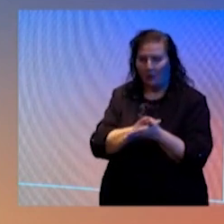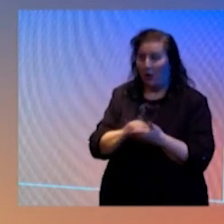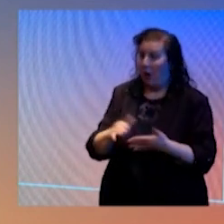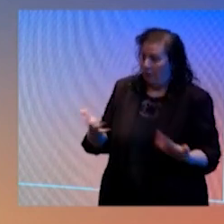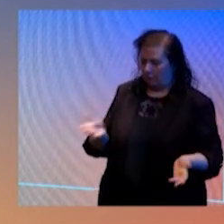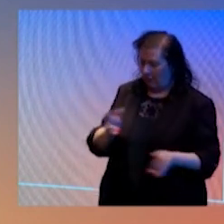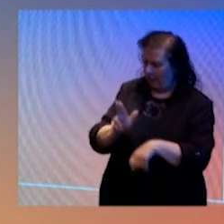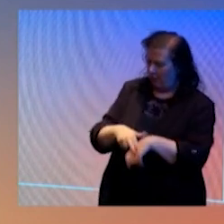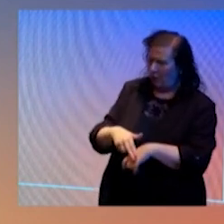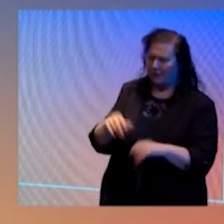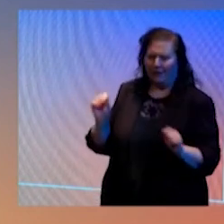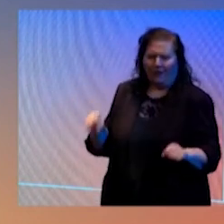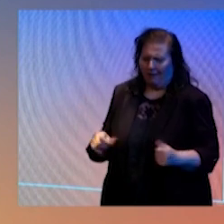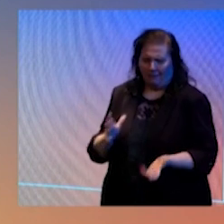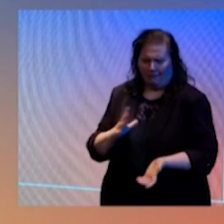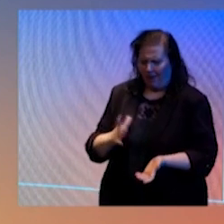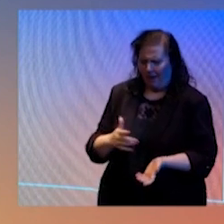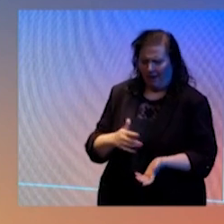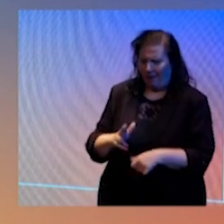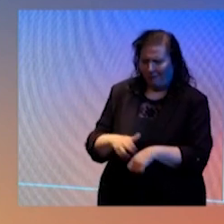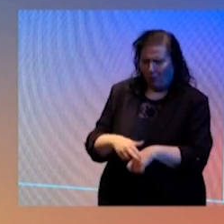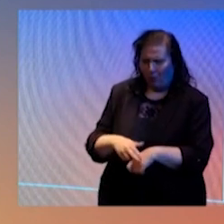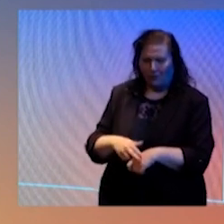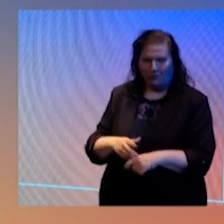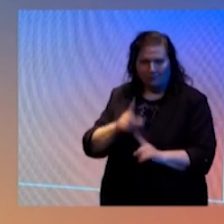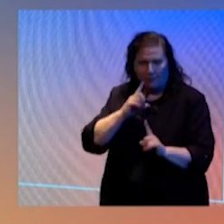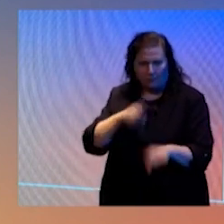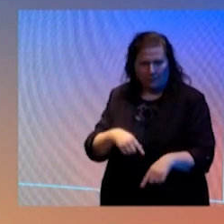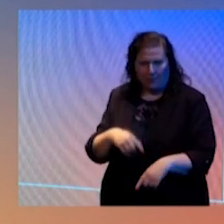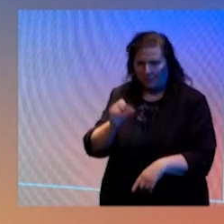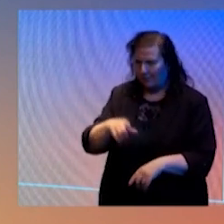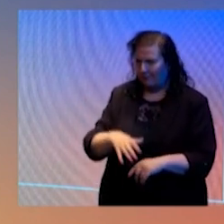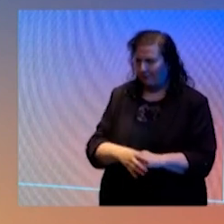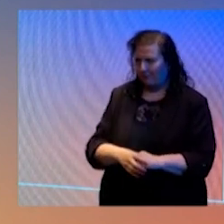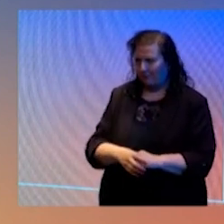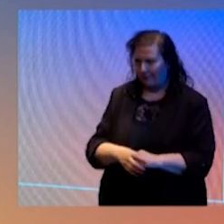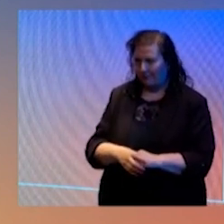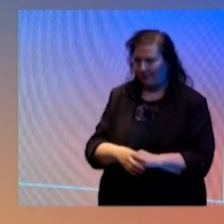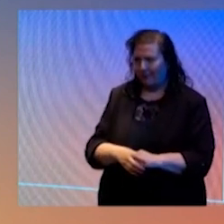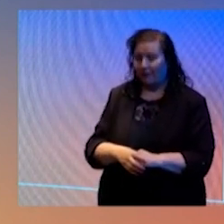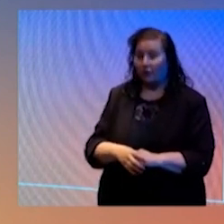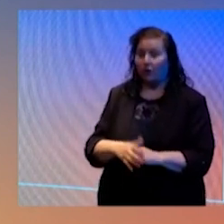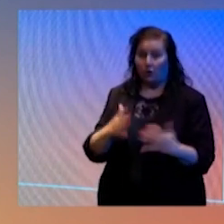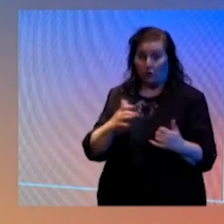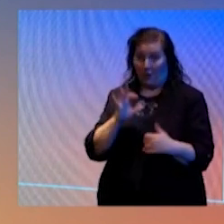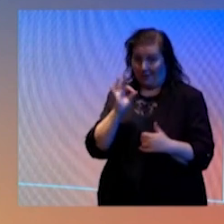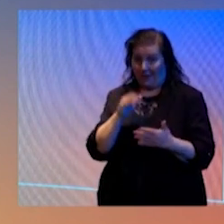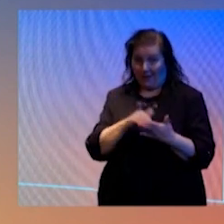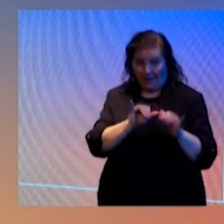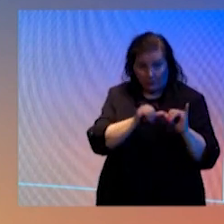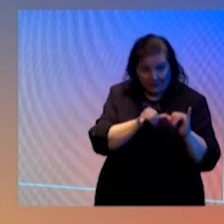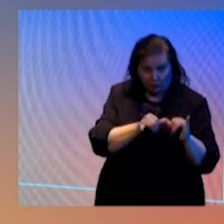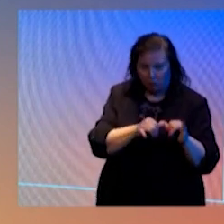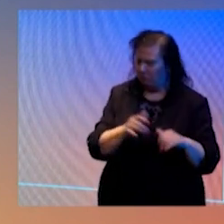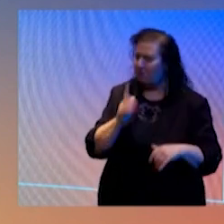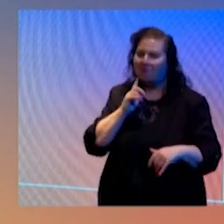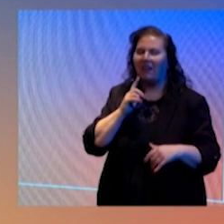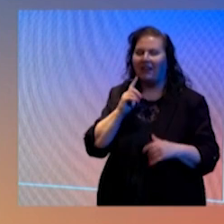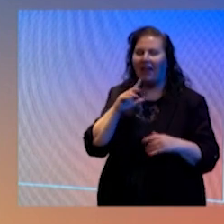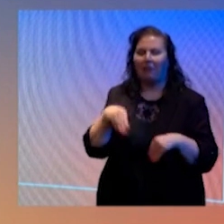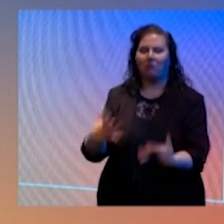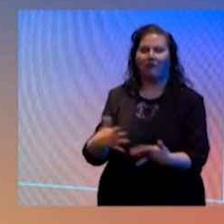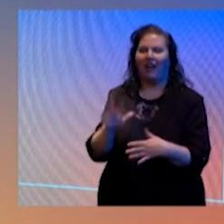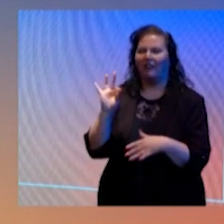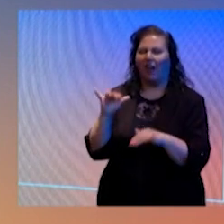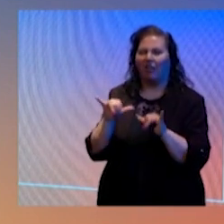of course I can. Of course we have enough. I said, okay, you want 9,000 engineers? We'll get you 9,000 engineers.